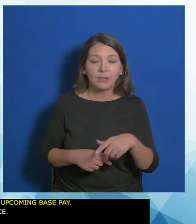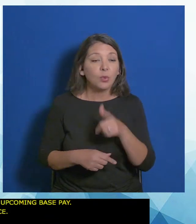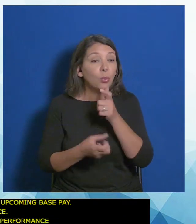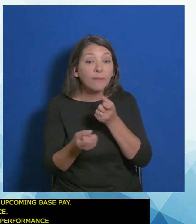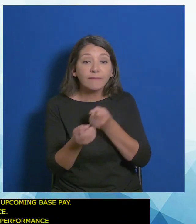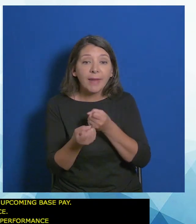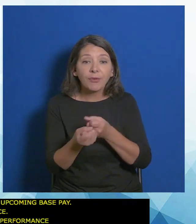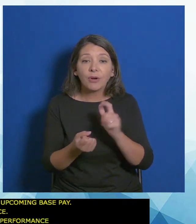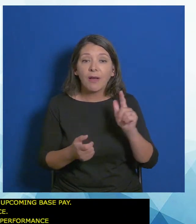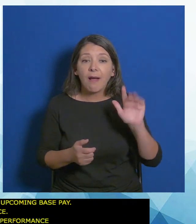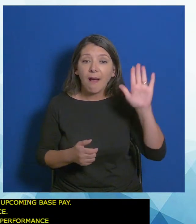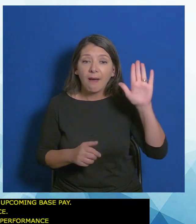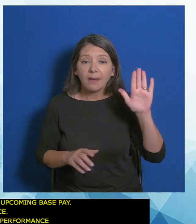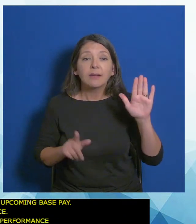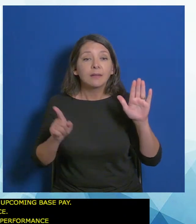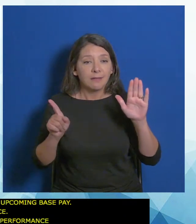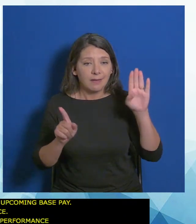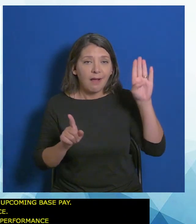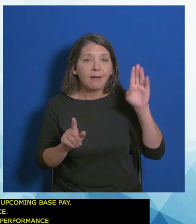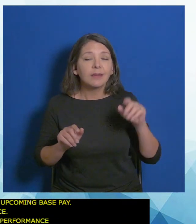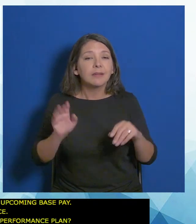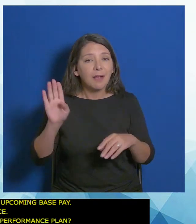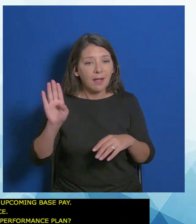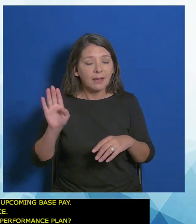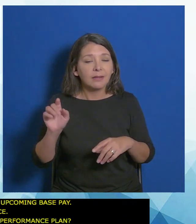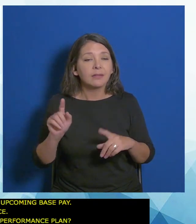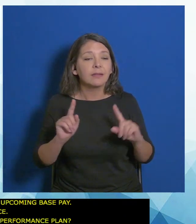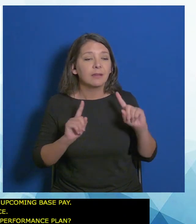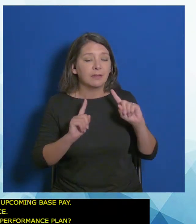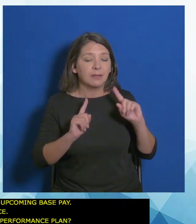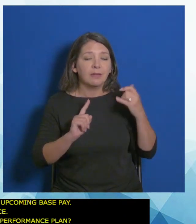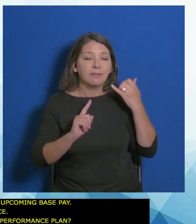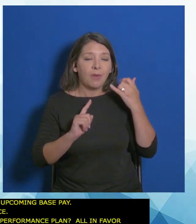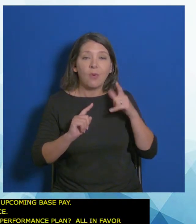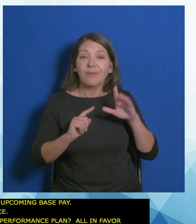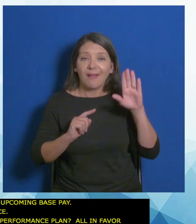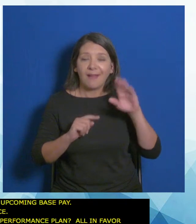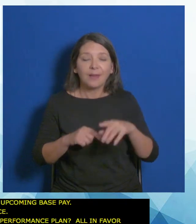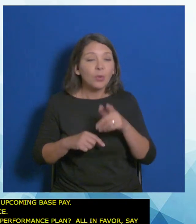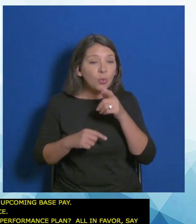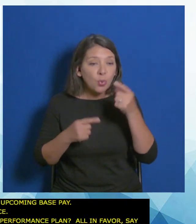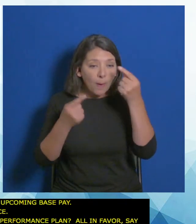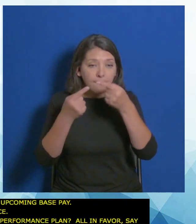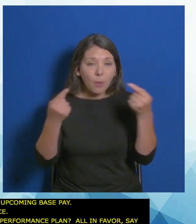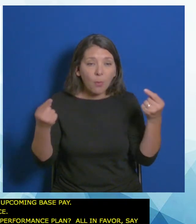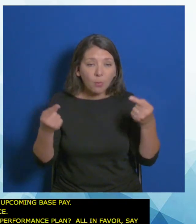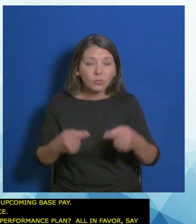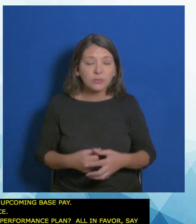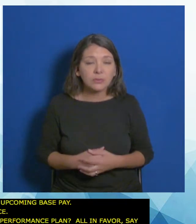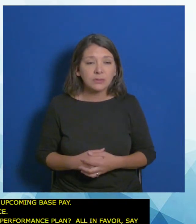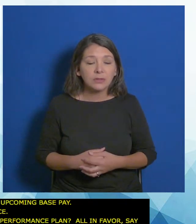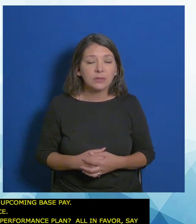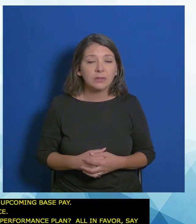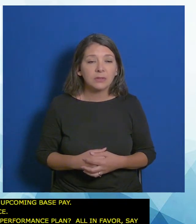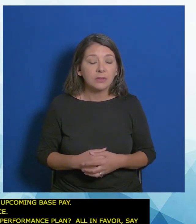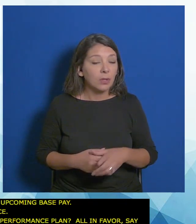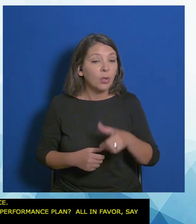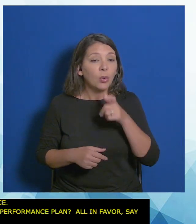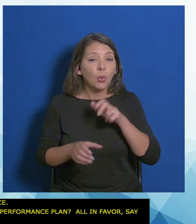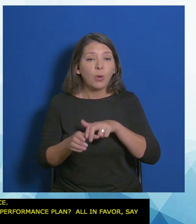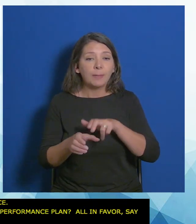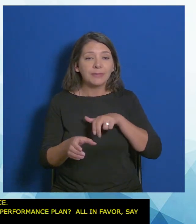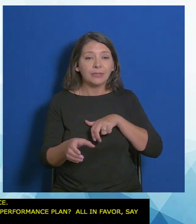aye. Aye. Aye. Aye. Aye. Any opposed? And any